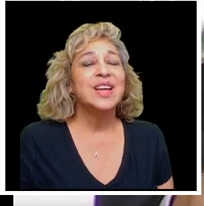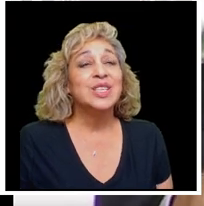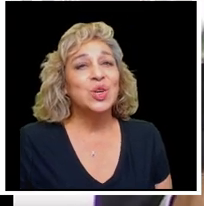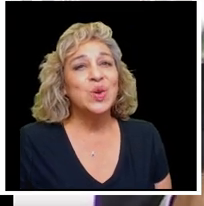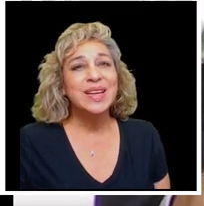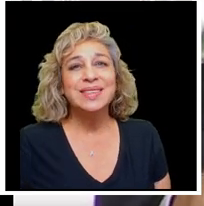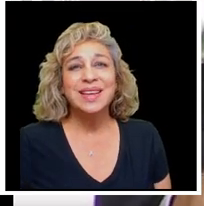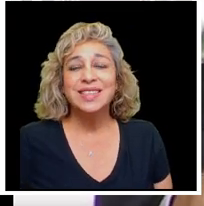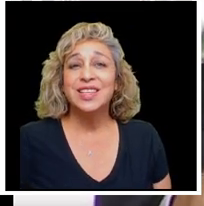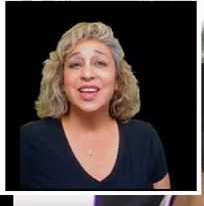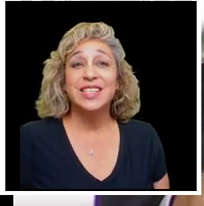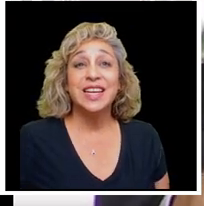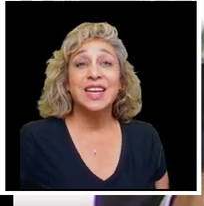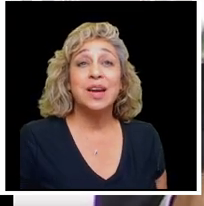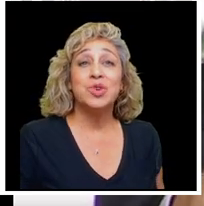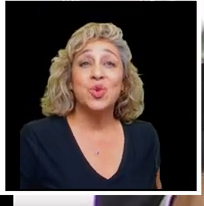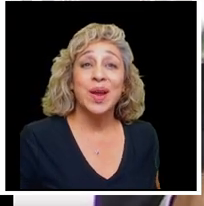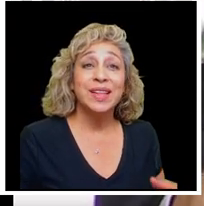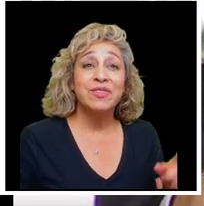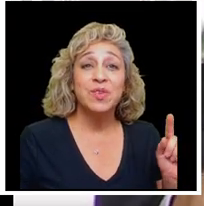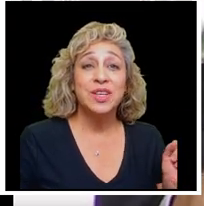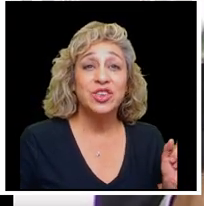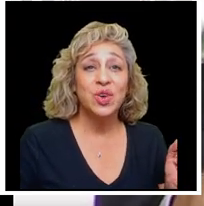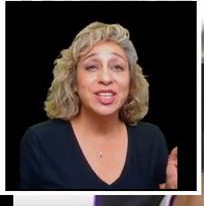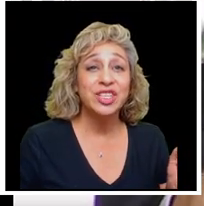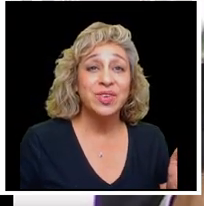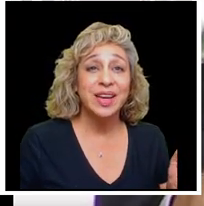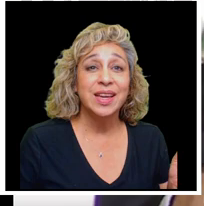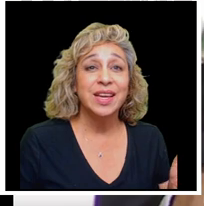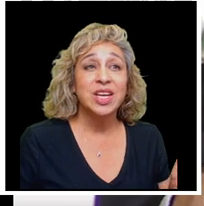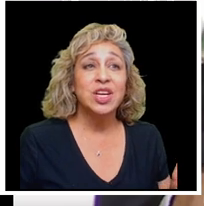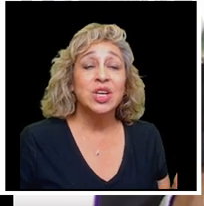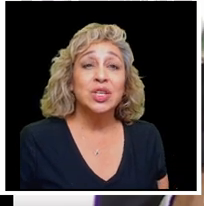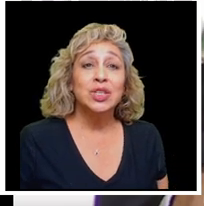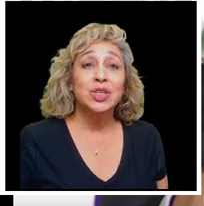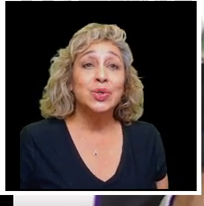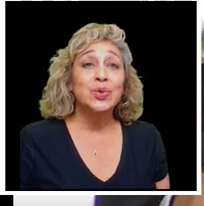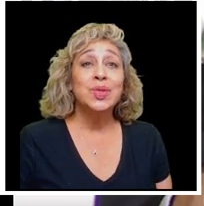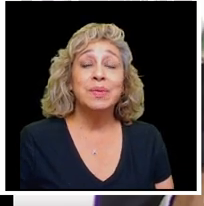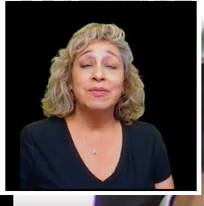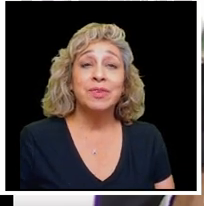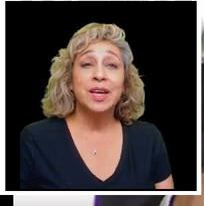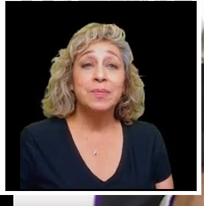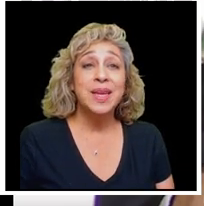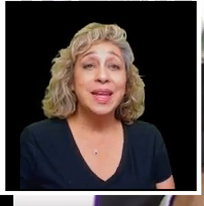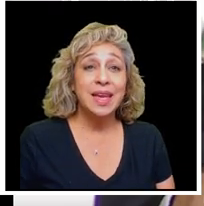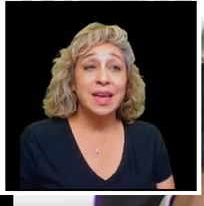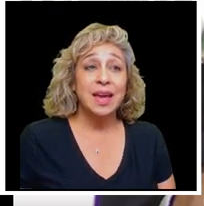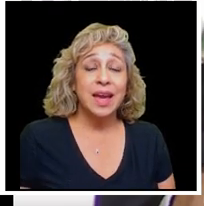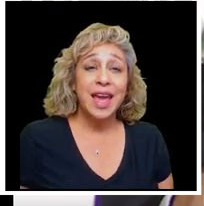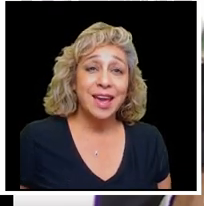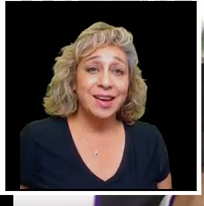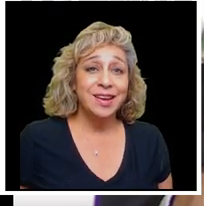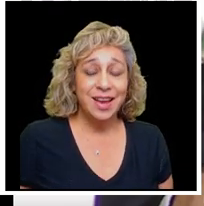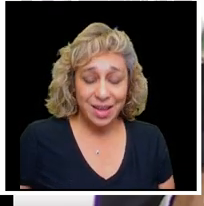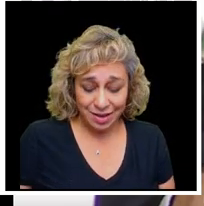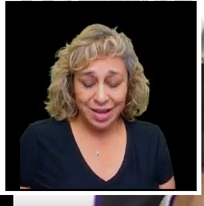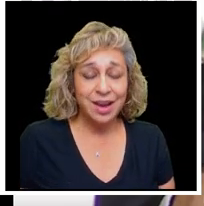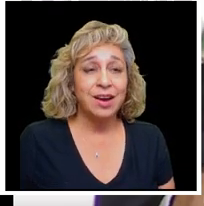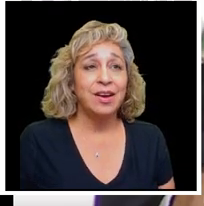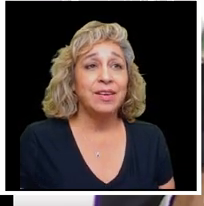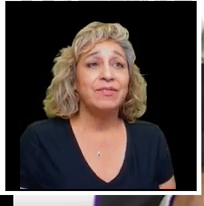so he says it's gonna come directly from the Treasury to the committee head